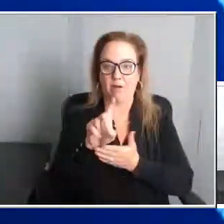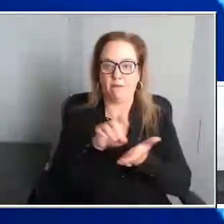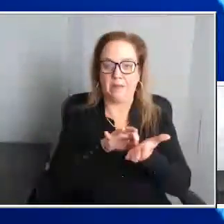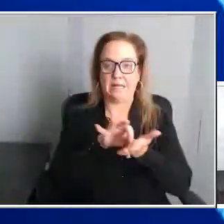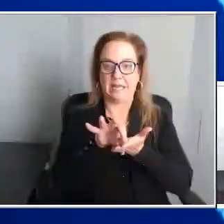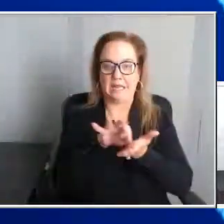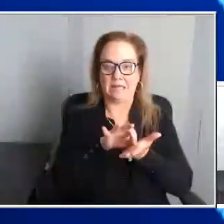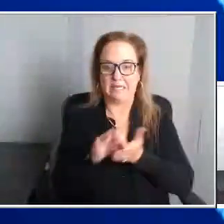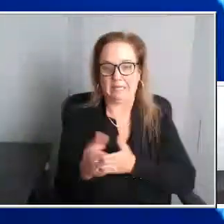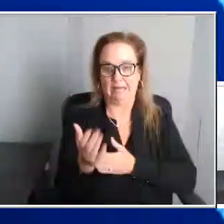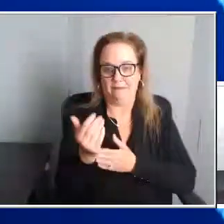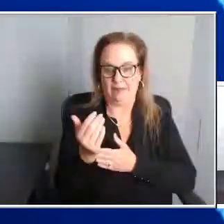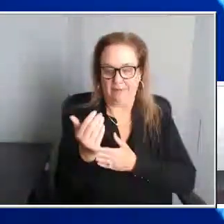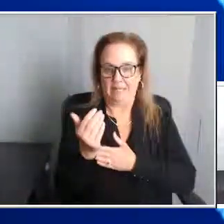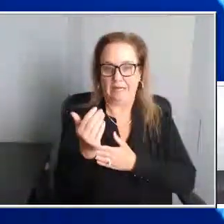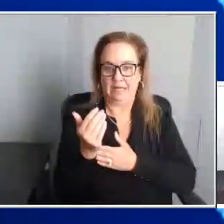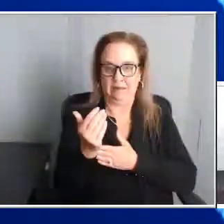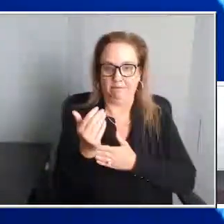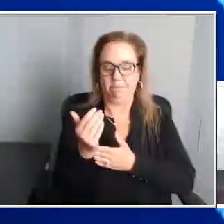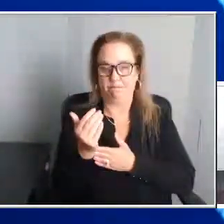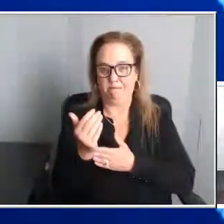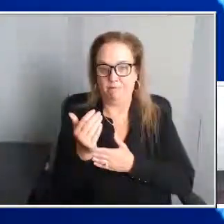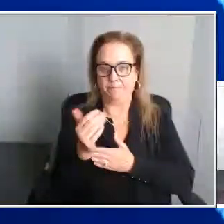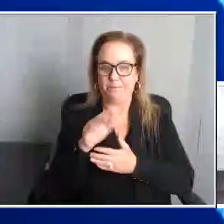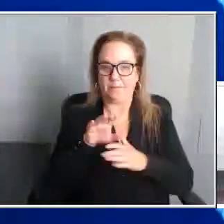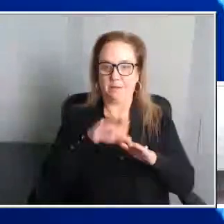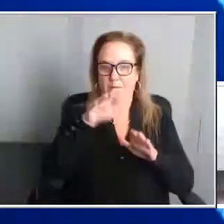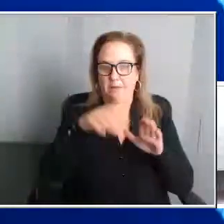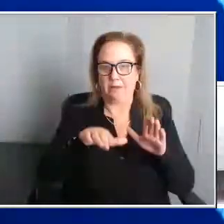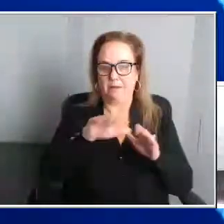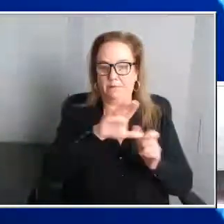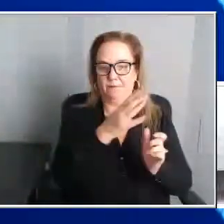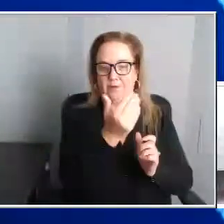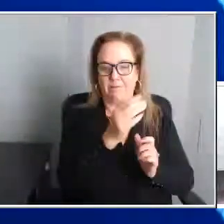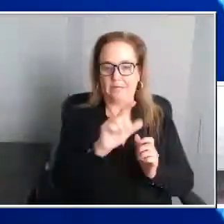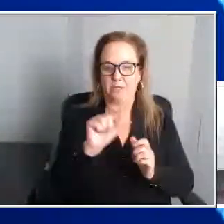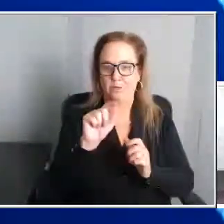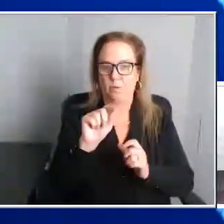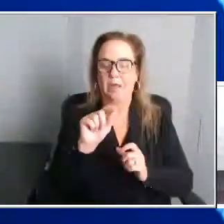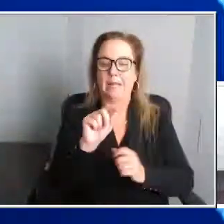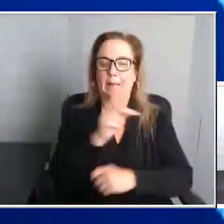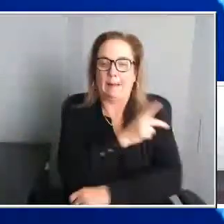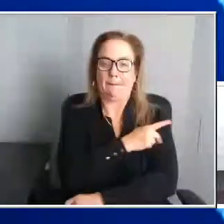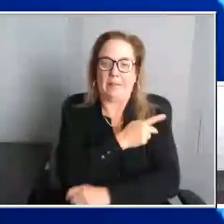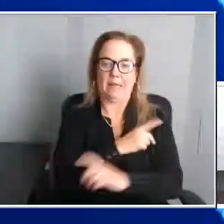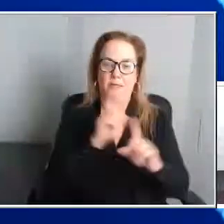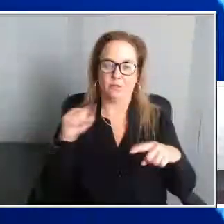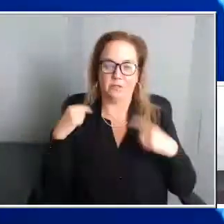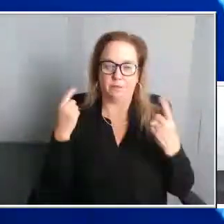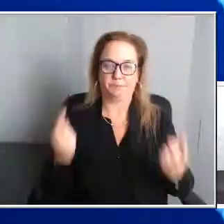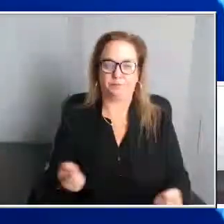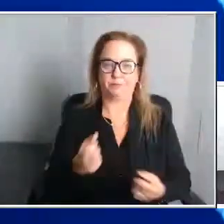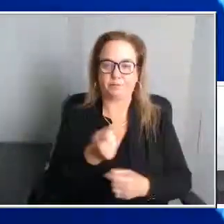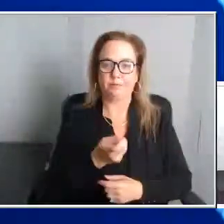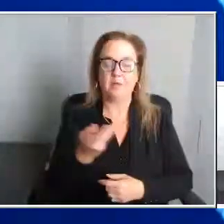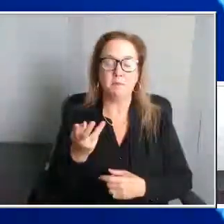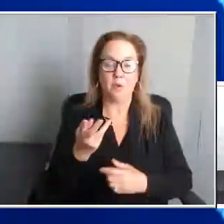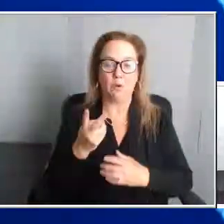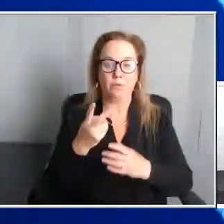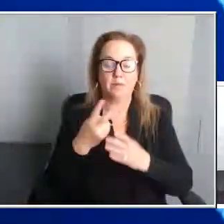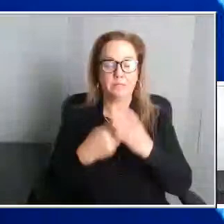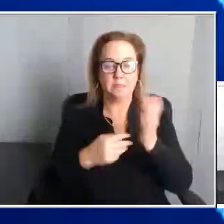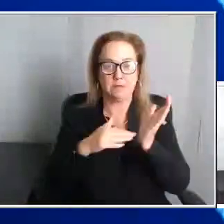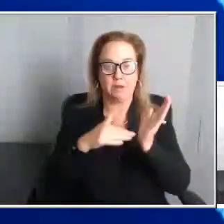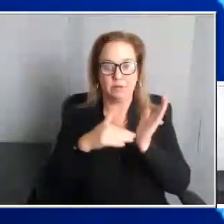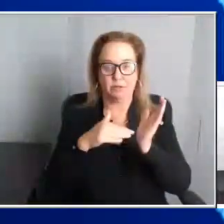is 15. So we've been going anywhere between 15 and 20 patients for the last several weeks. Both Dr. Stites and Dr. Hawkinson will